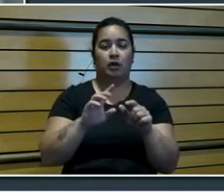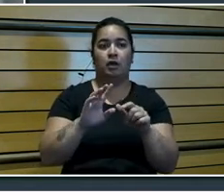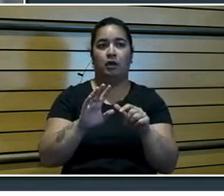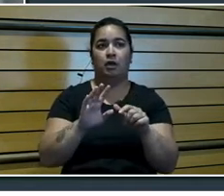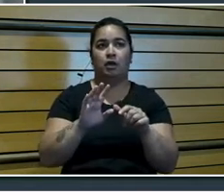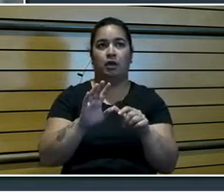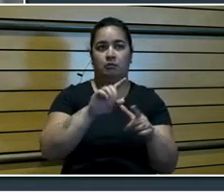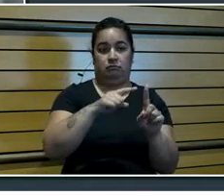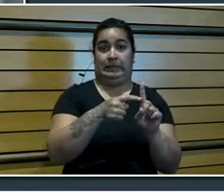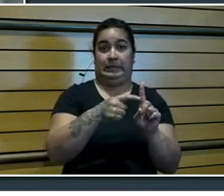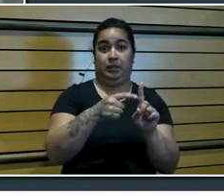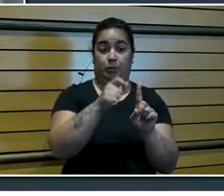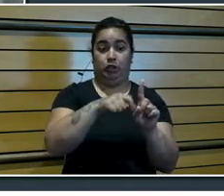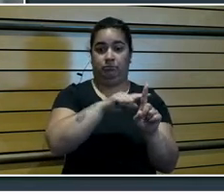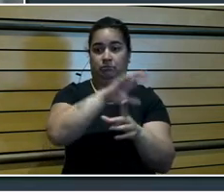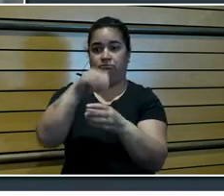the Māori